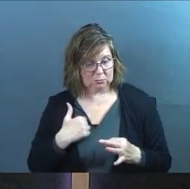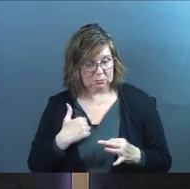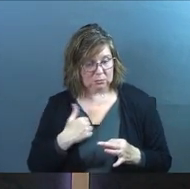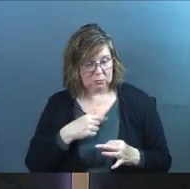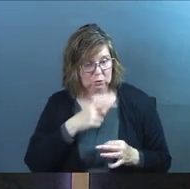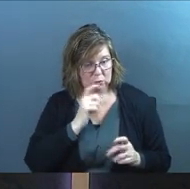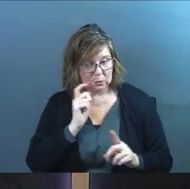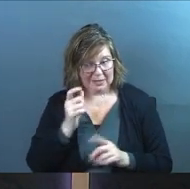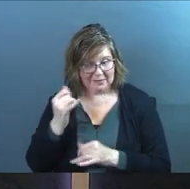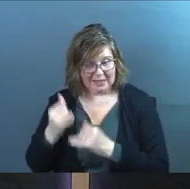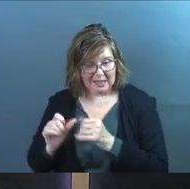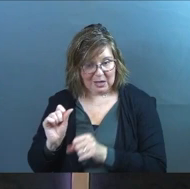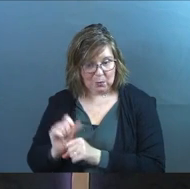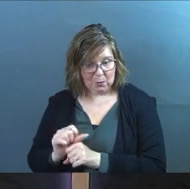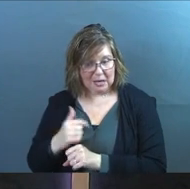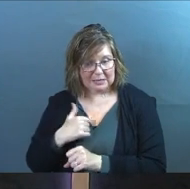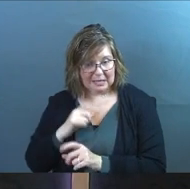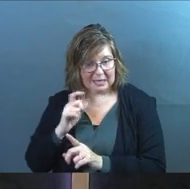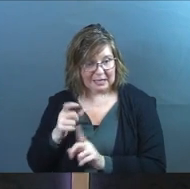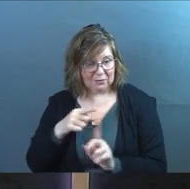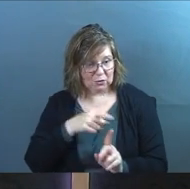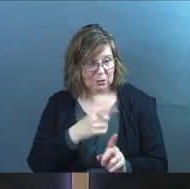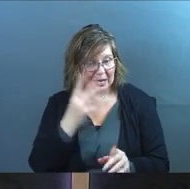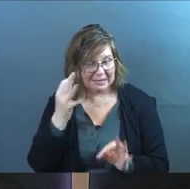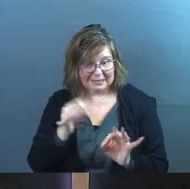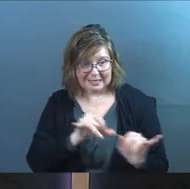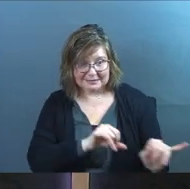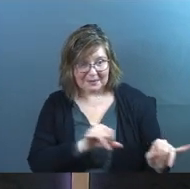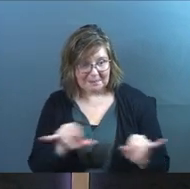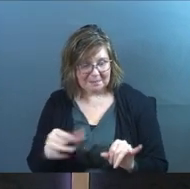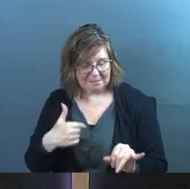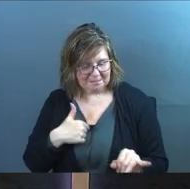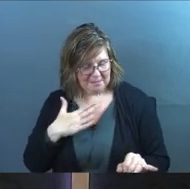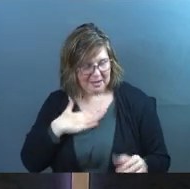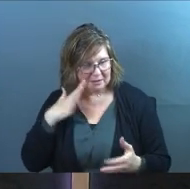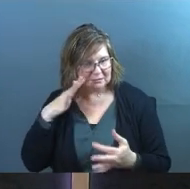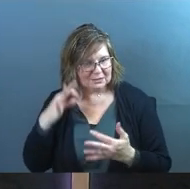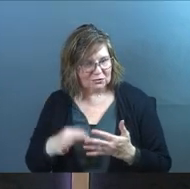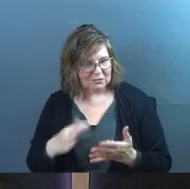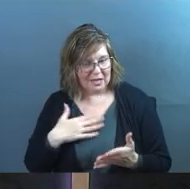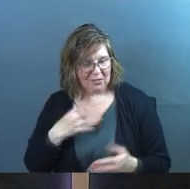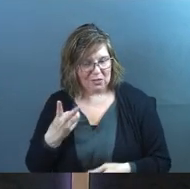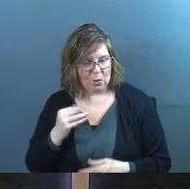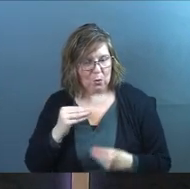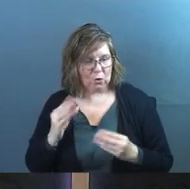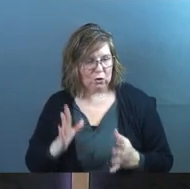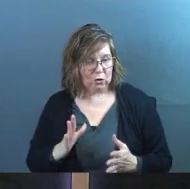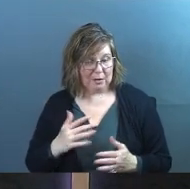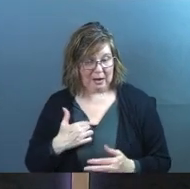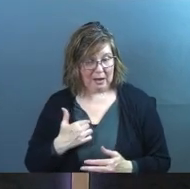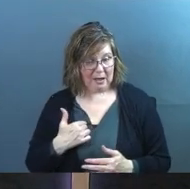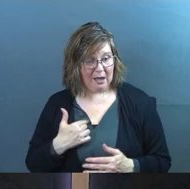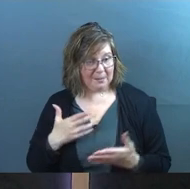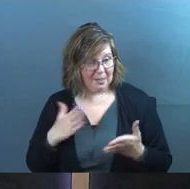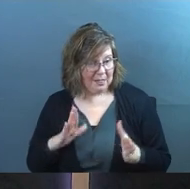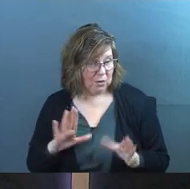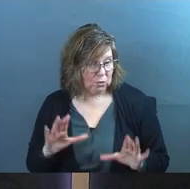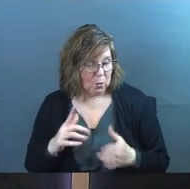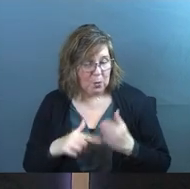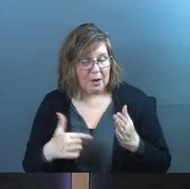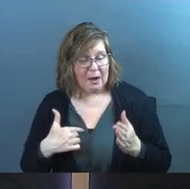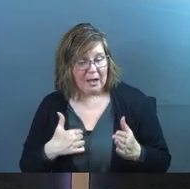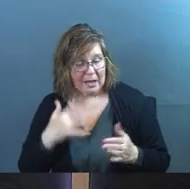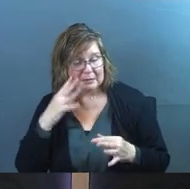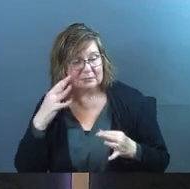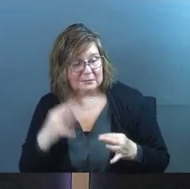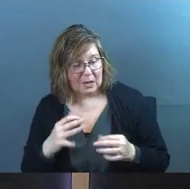give to this last worker as I give to you. I choose as the owner. Am I not allowed to do what